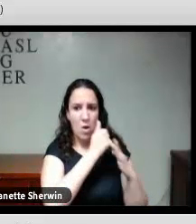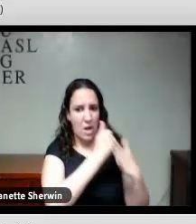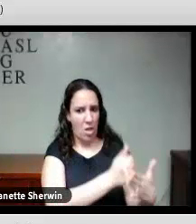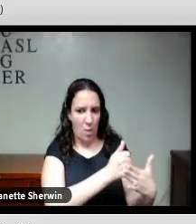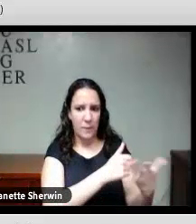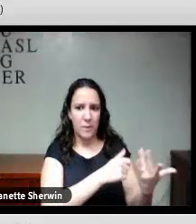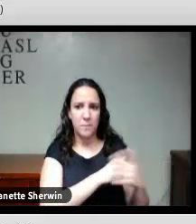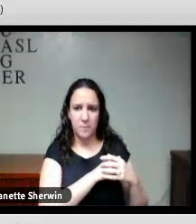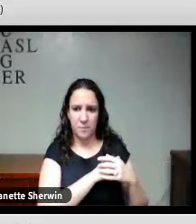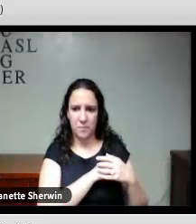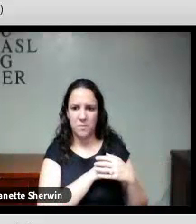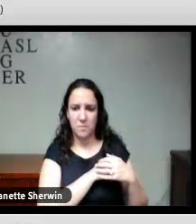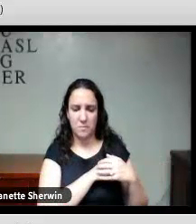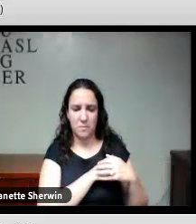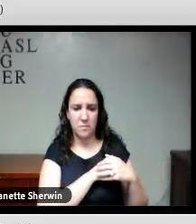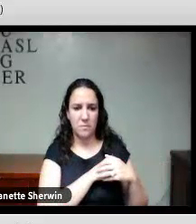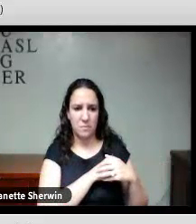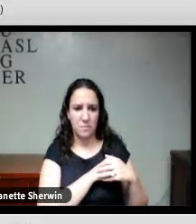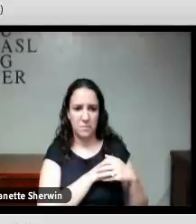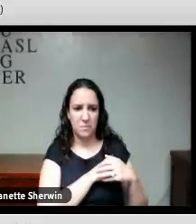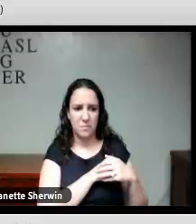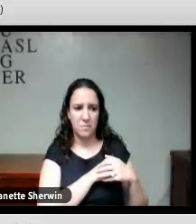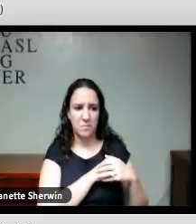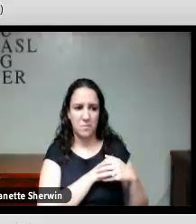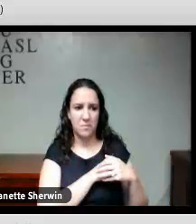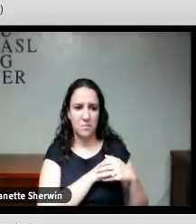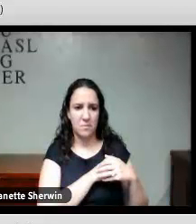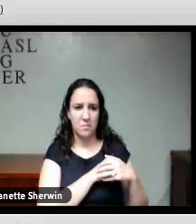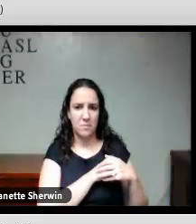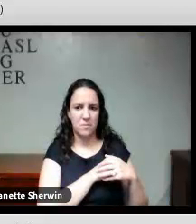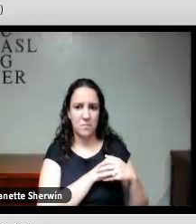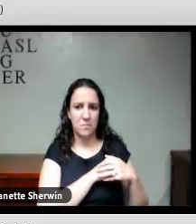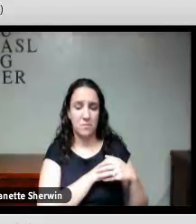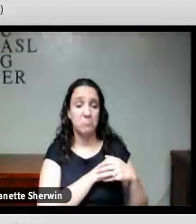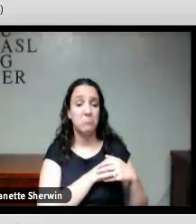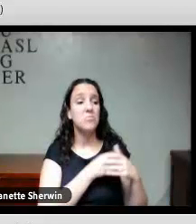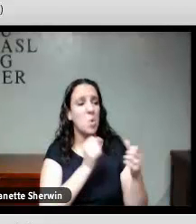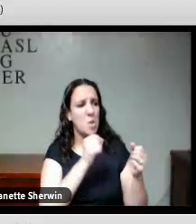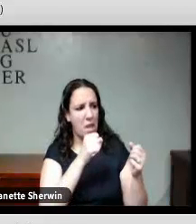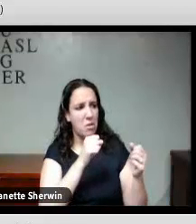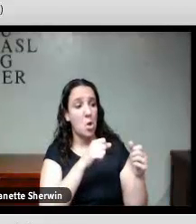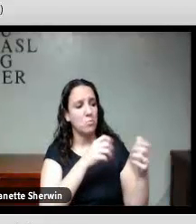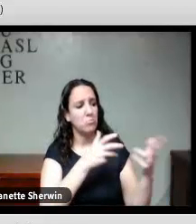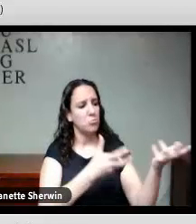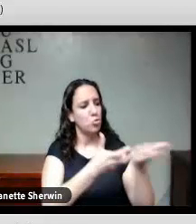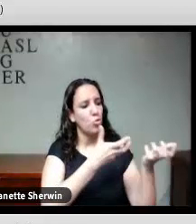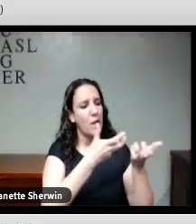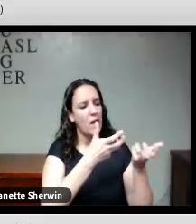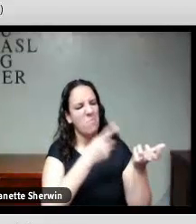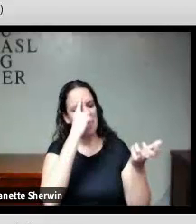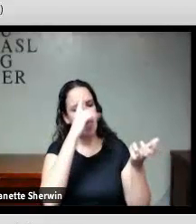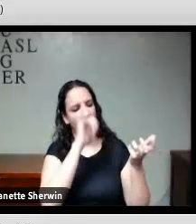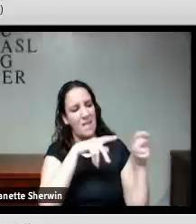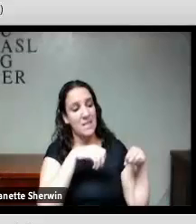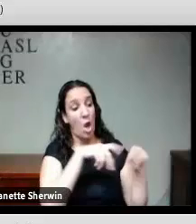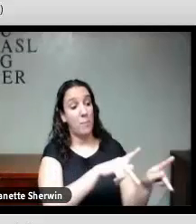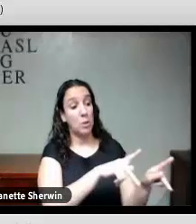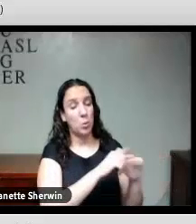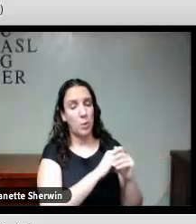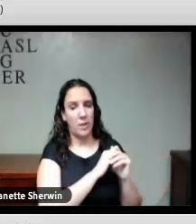problem. So yes, treat them as a challenge, or let's call it an opportunity, right, Joan? Let's put a positive spin on that and say, this